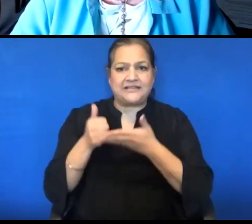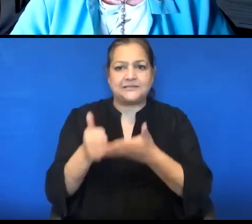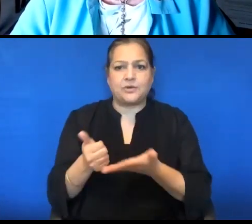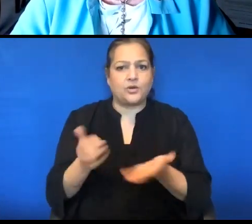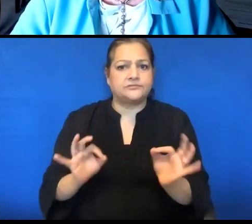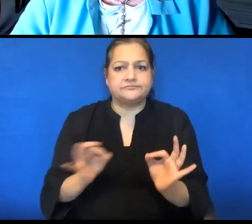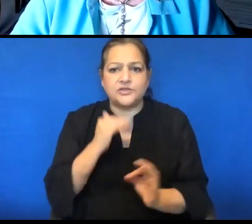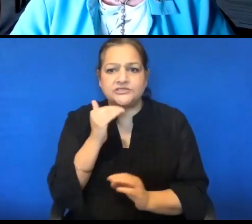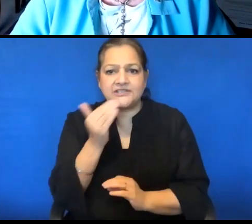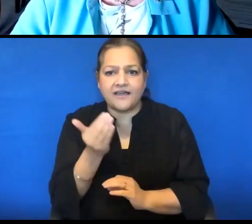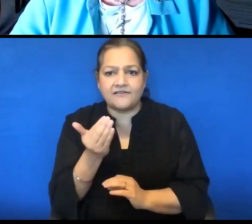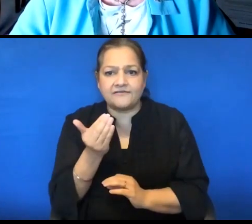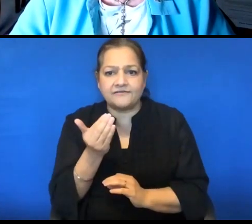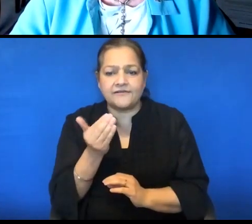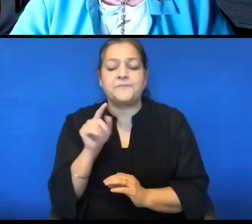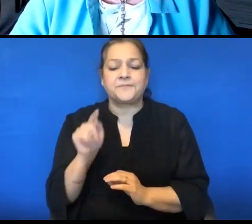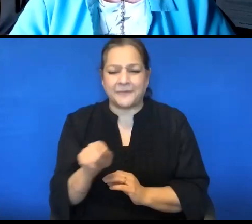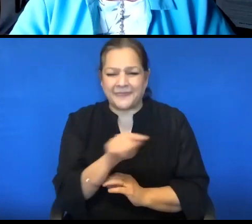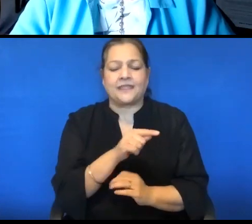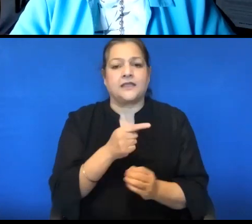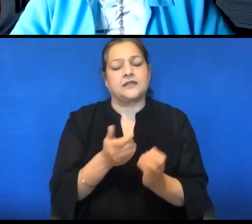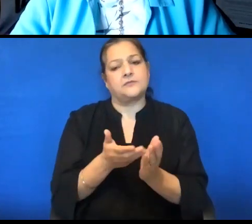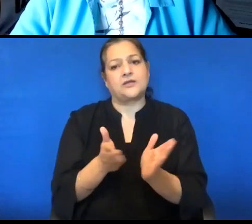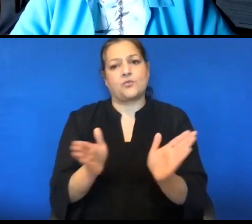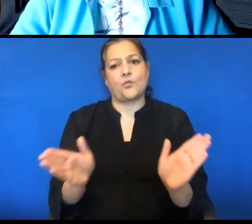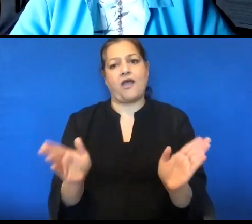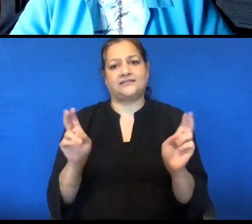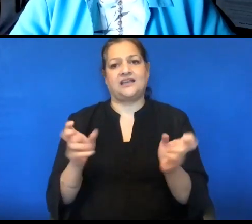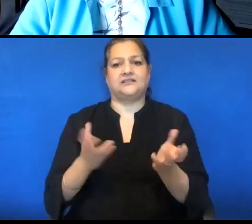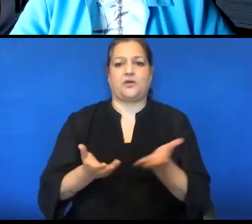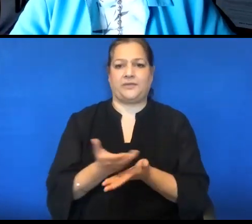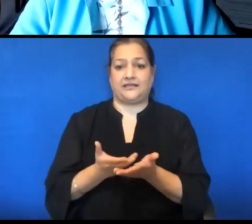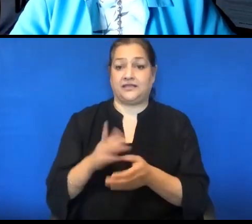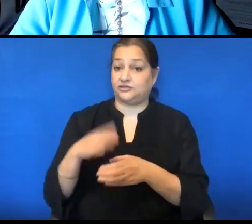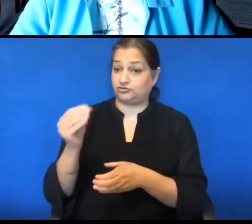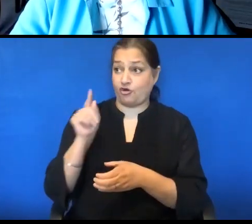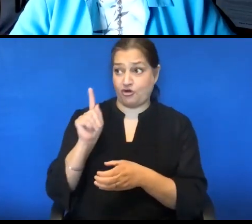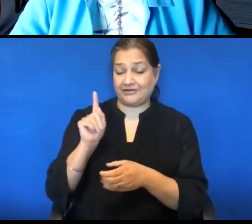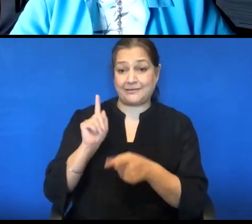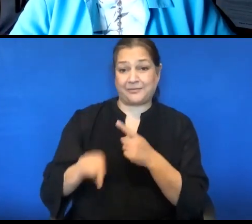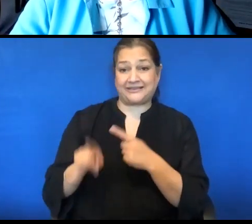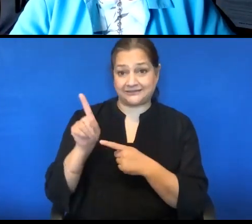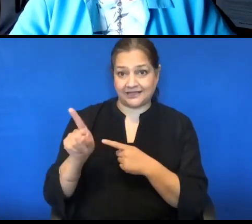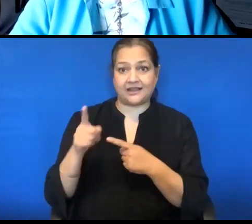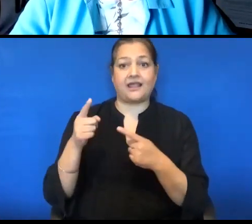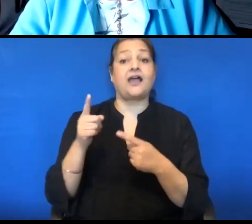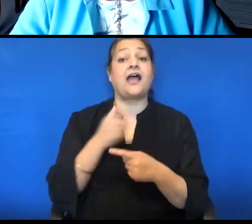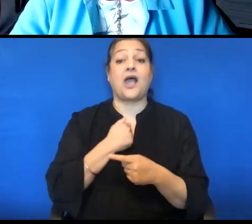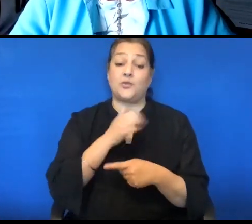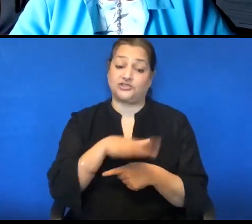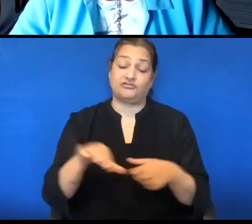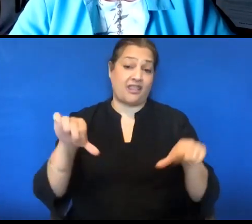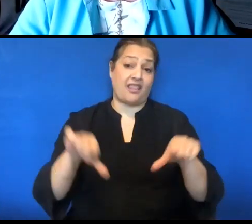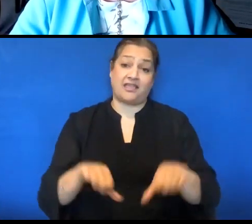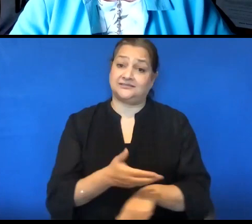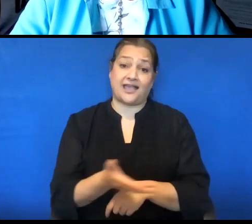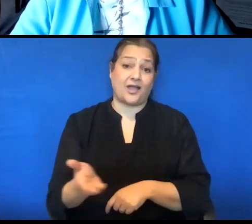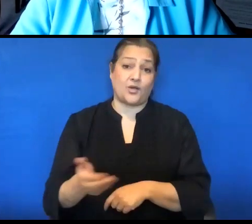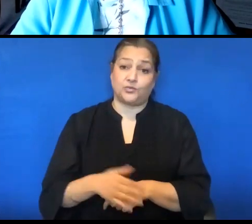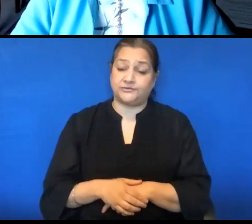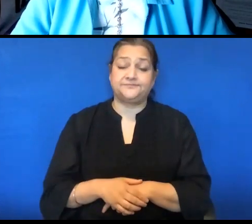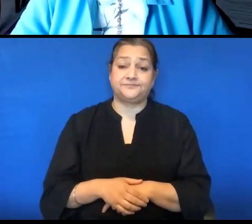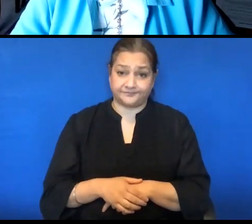a wider narrative about how the Tories in particular have been letting our children down. They've been letting them fall through the